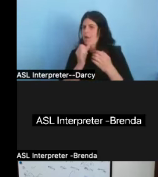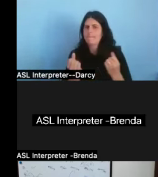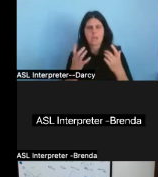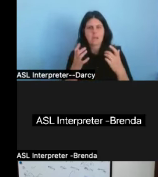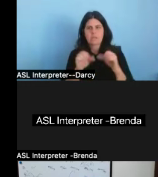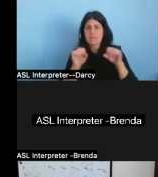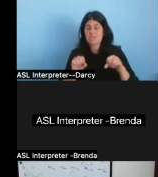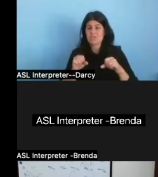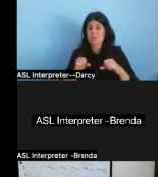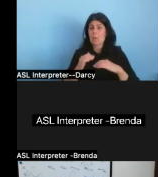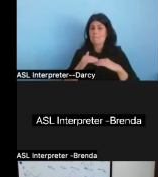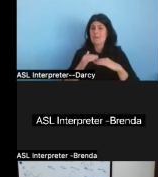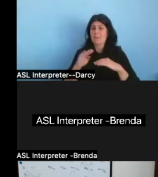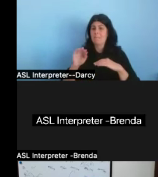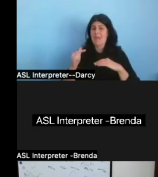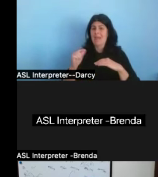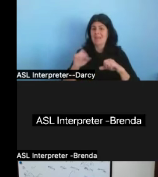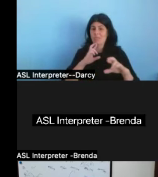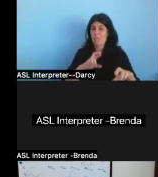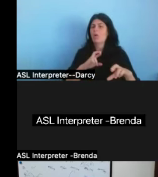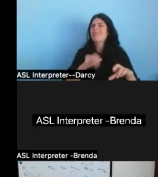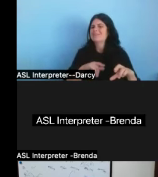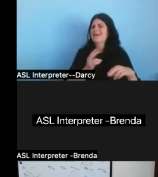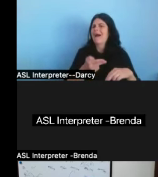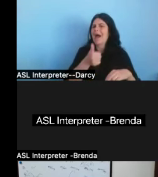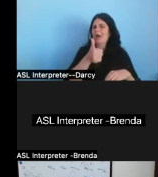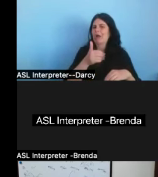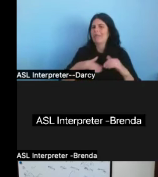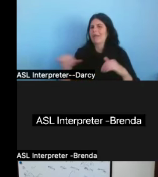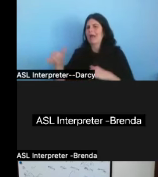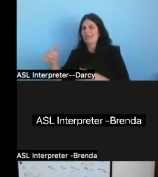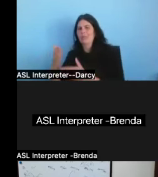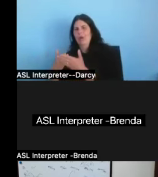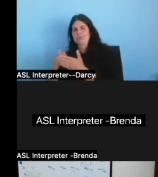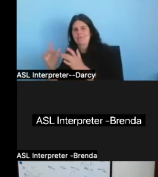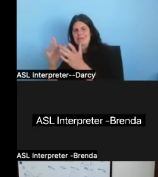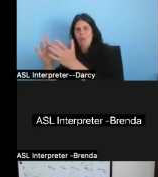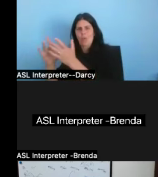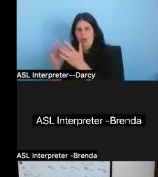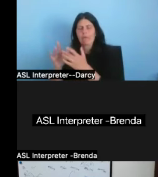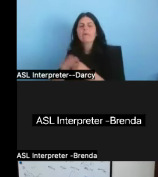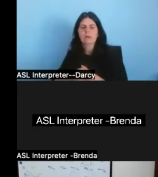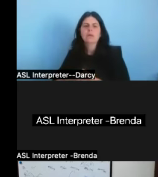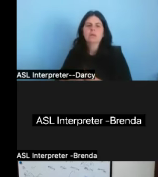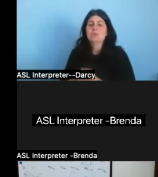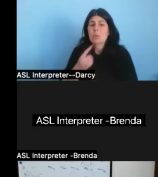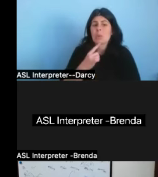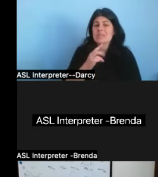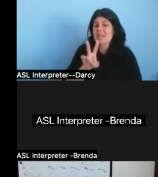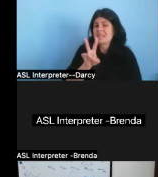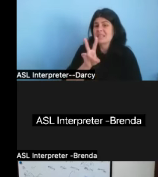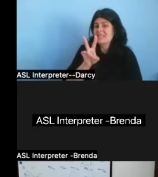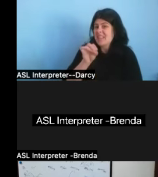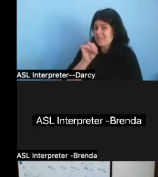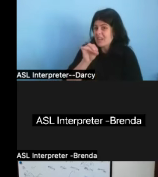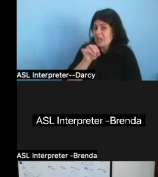that we can report for this region is higher than it is for other parts of our network. So that's partly why I say we have 70 located events,